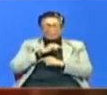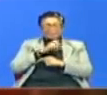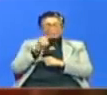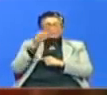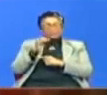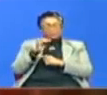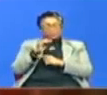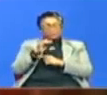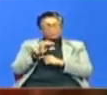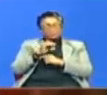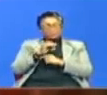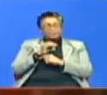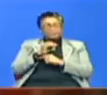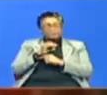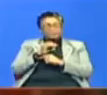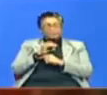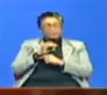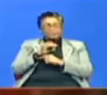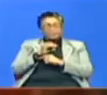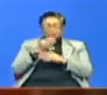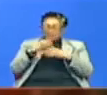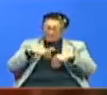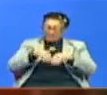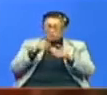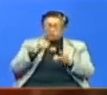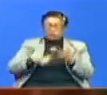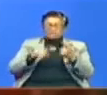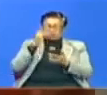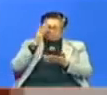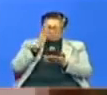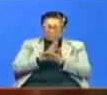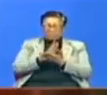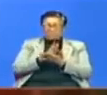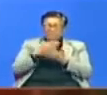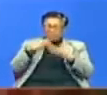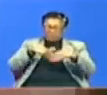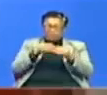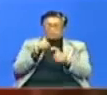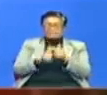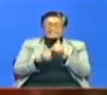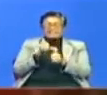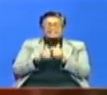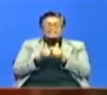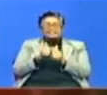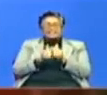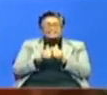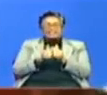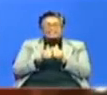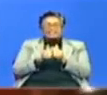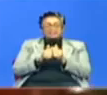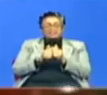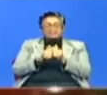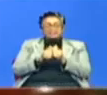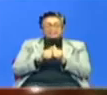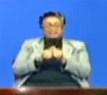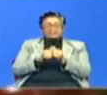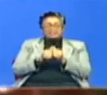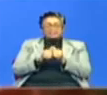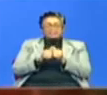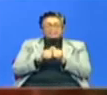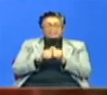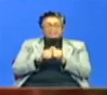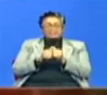go with what is proven scientifically. And in solidarity trial, we are going to use remdesivir.